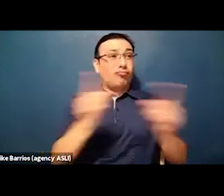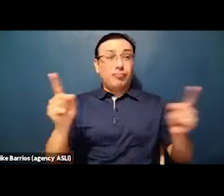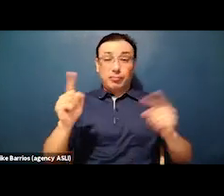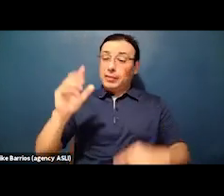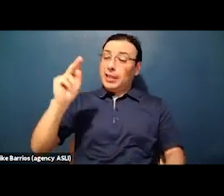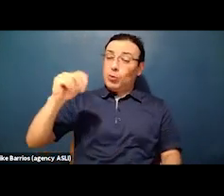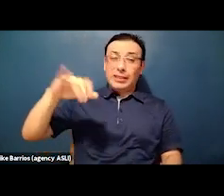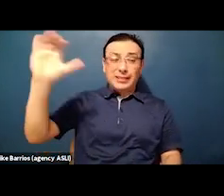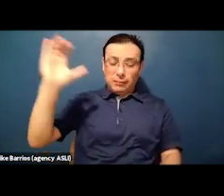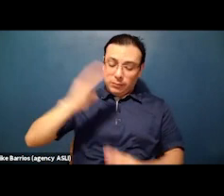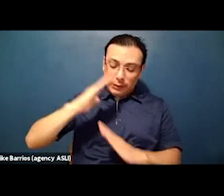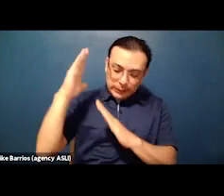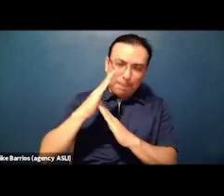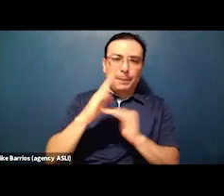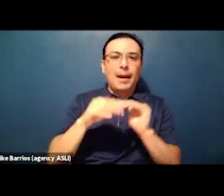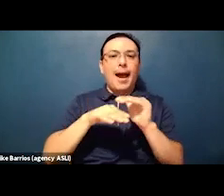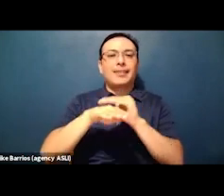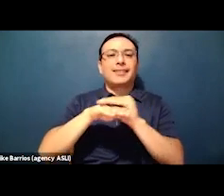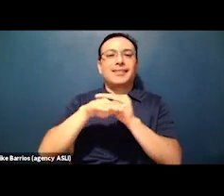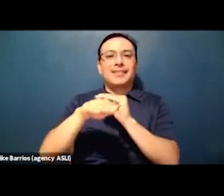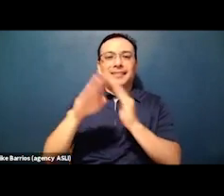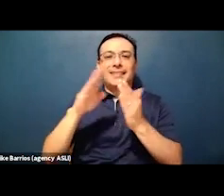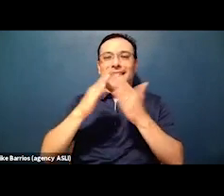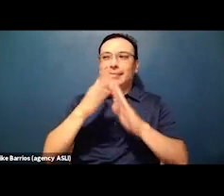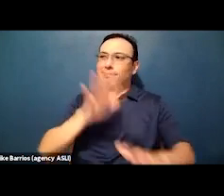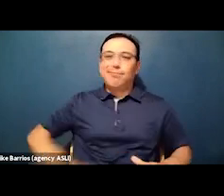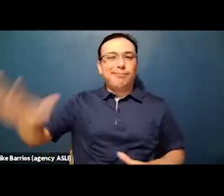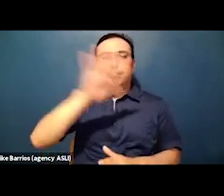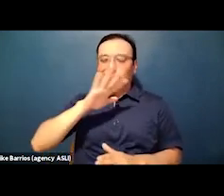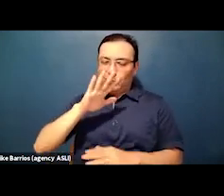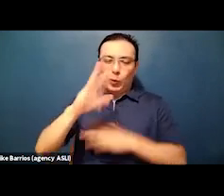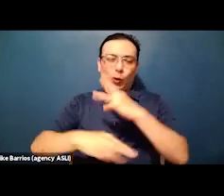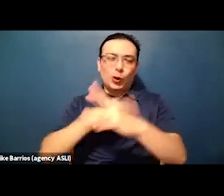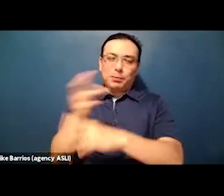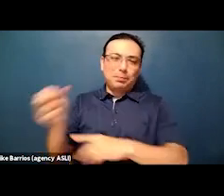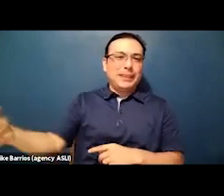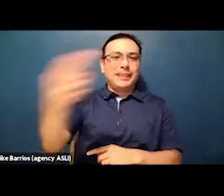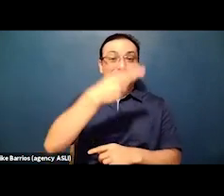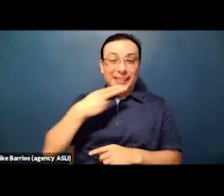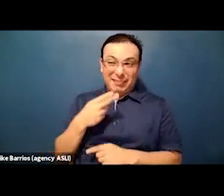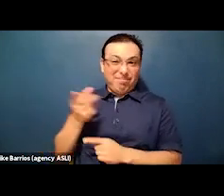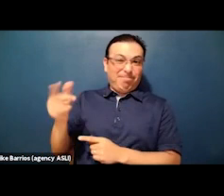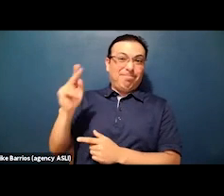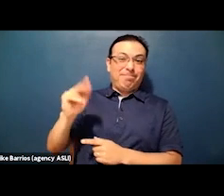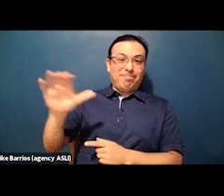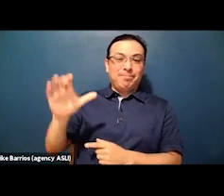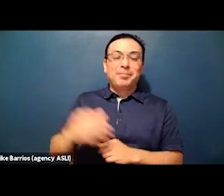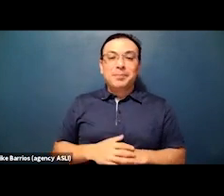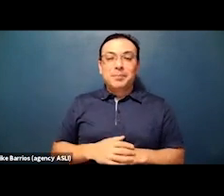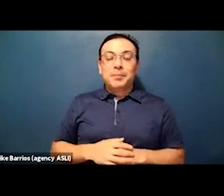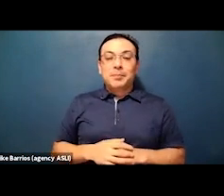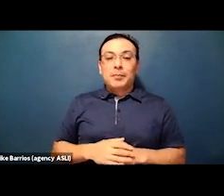world. And you'll be receiving this PowerPoint at the end of the presentation, but the full